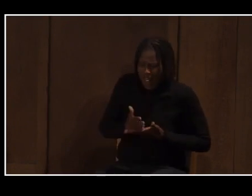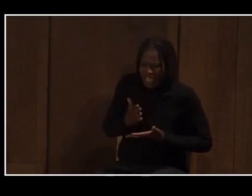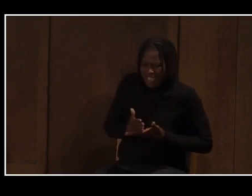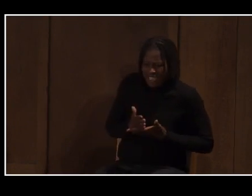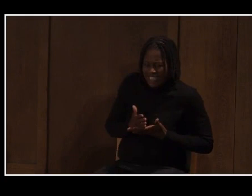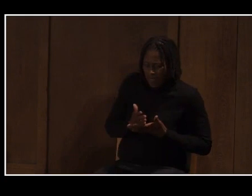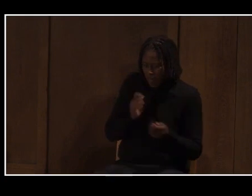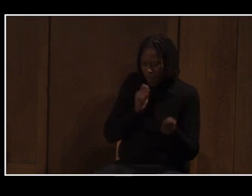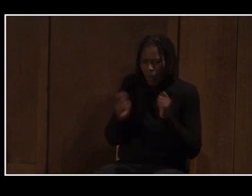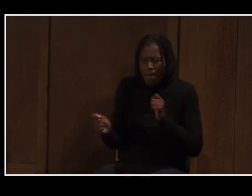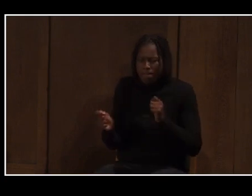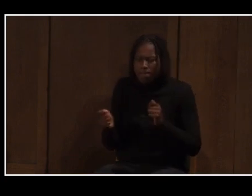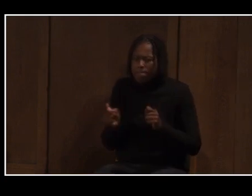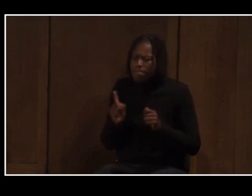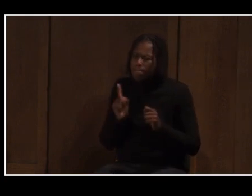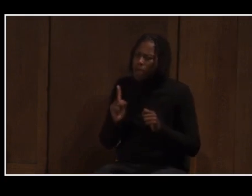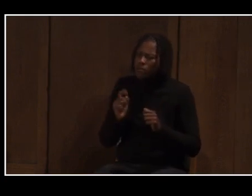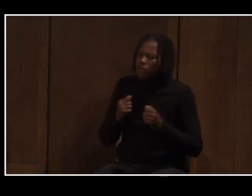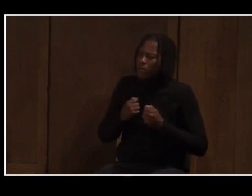live.